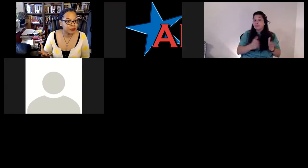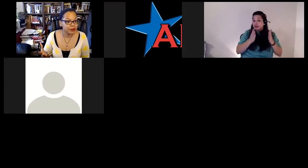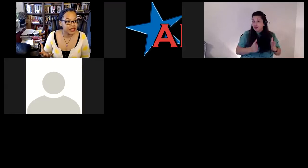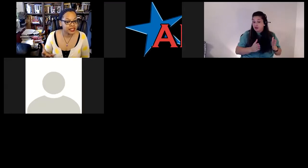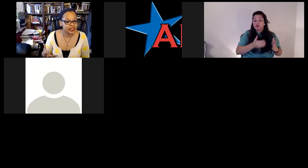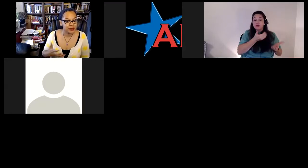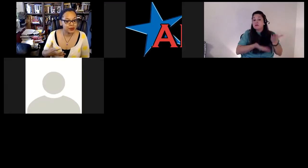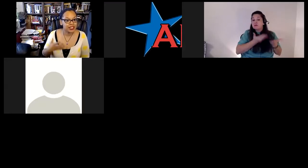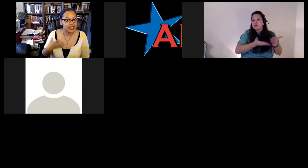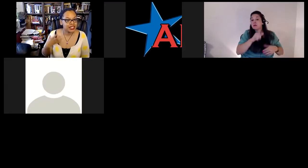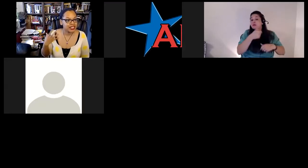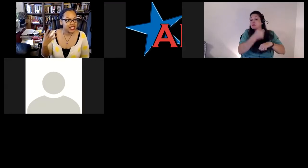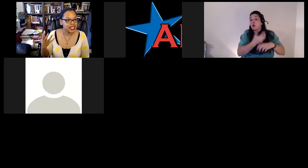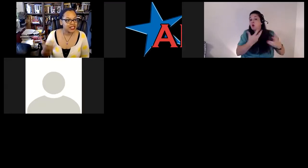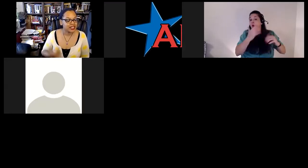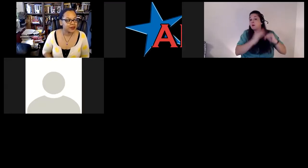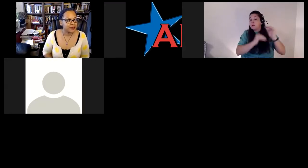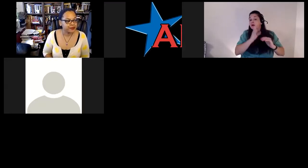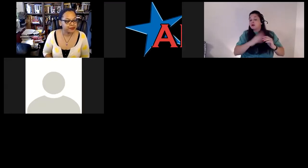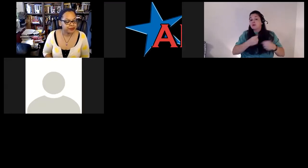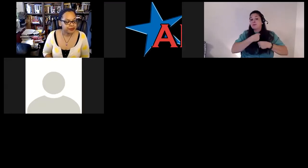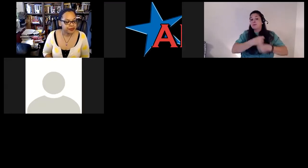manufacturing plant or they